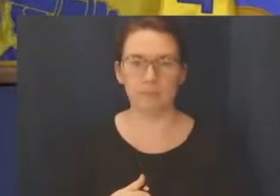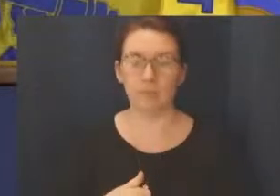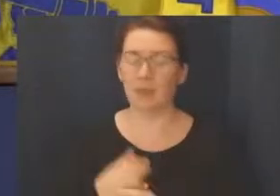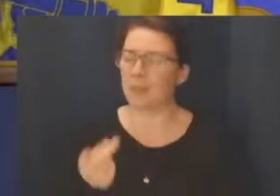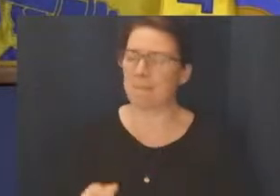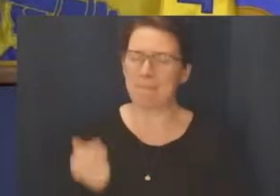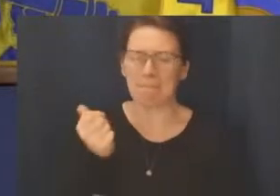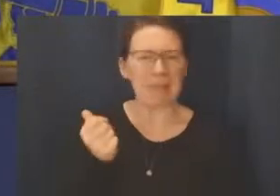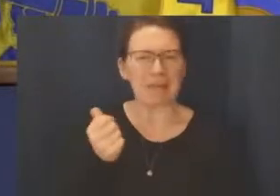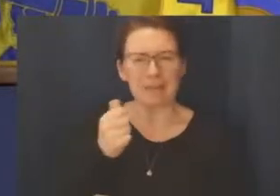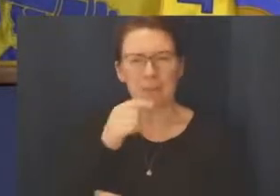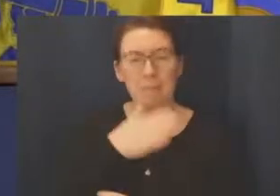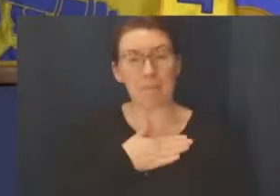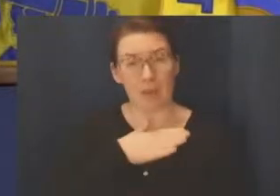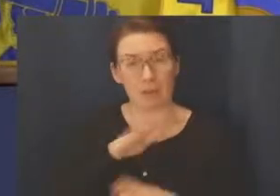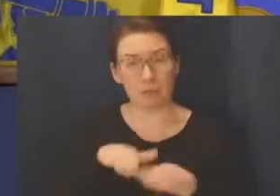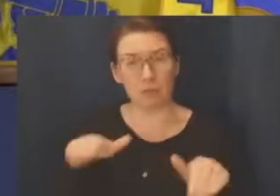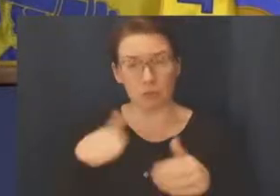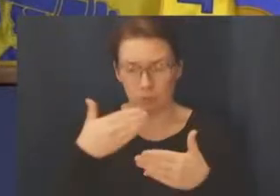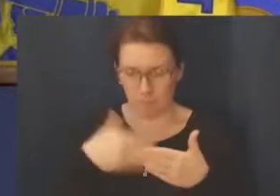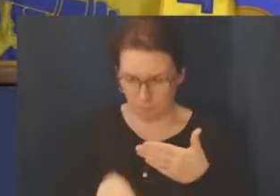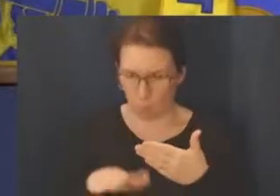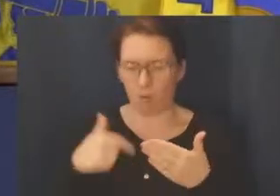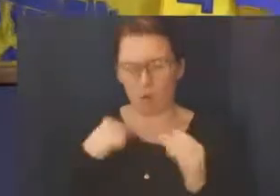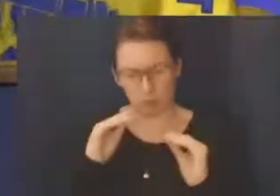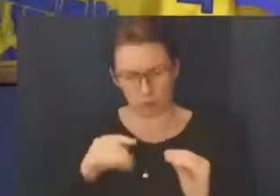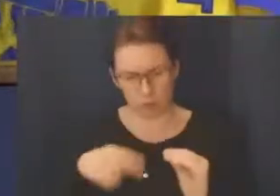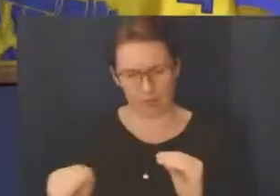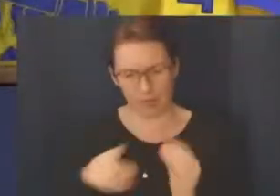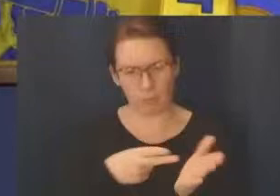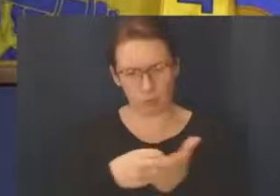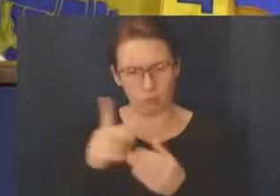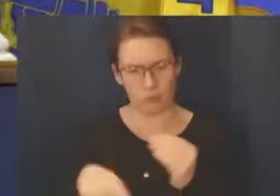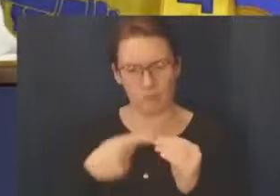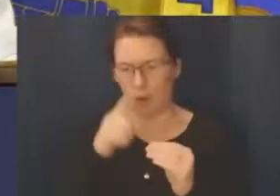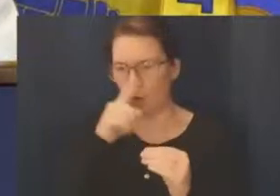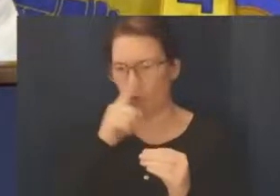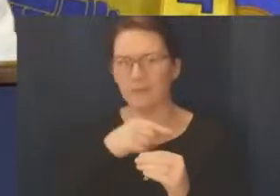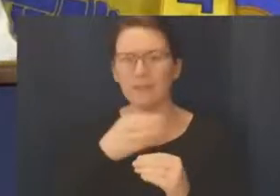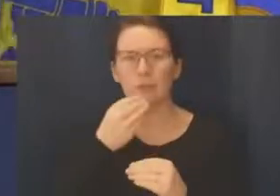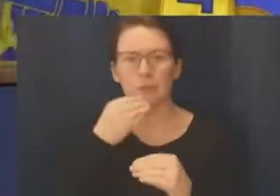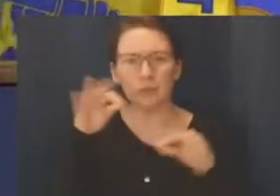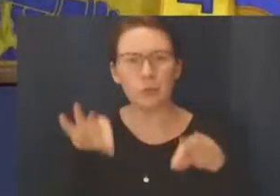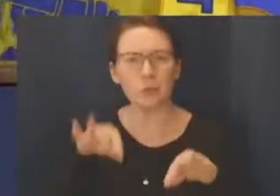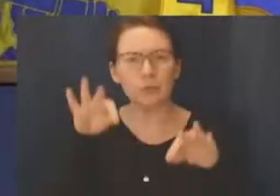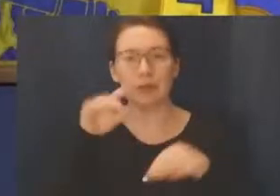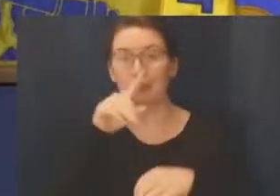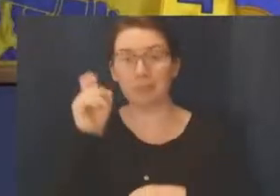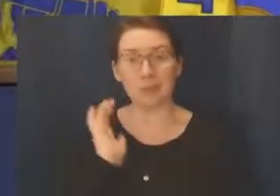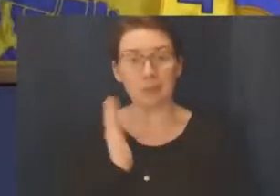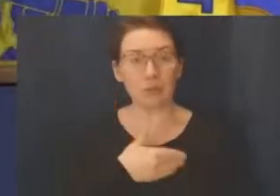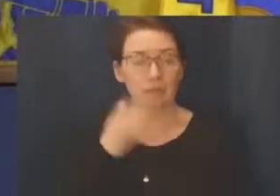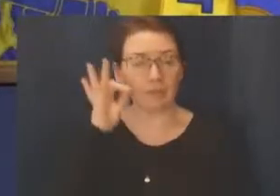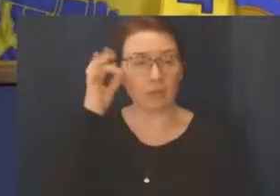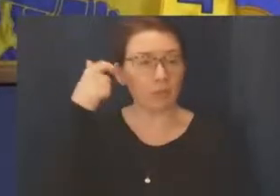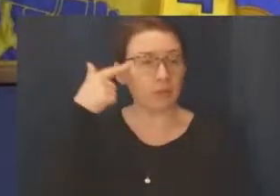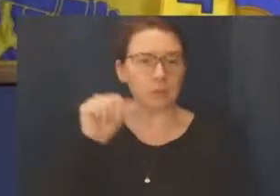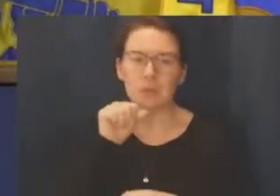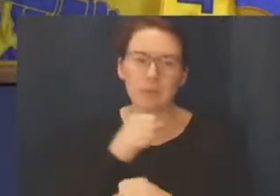the truth about artificial food dyes because our government was doing nothing to protect them from these harmful